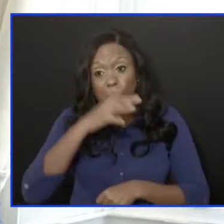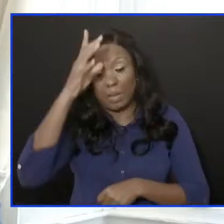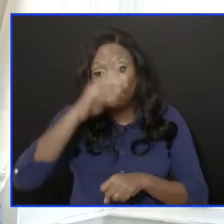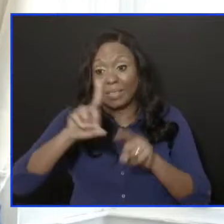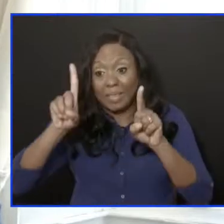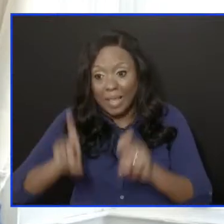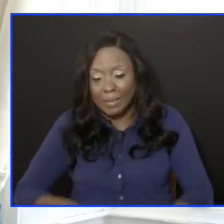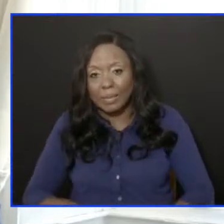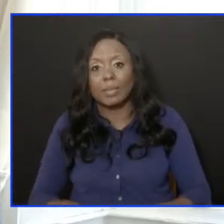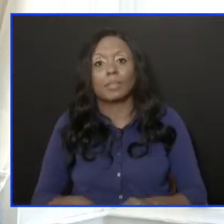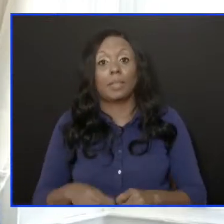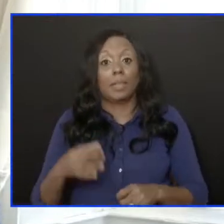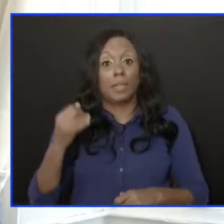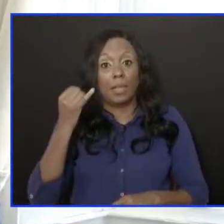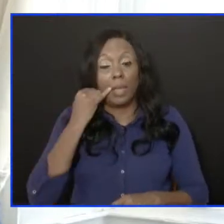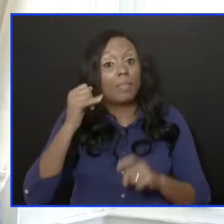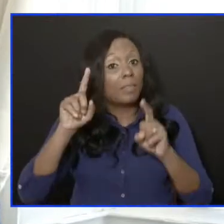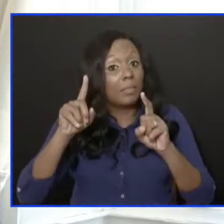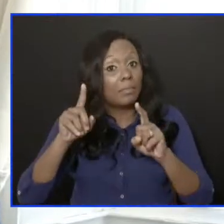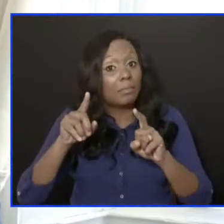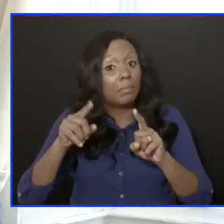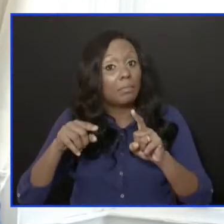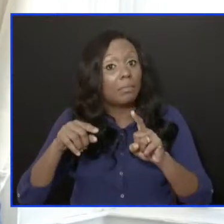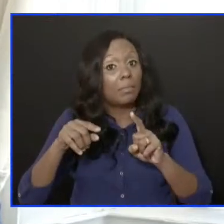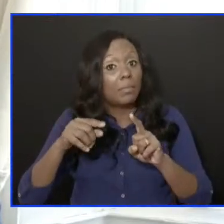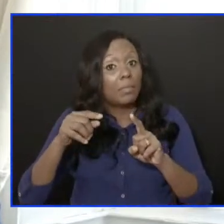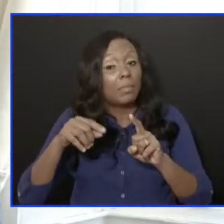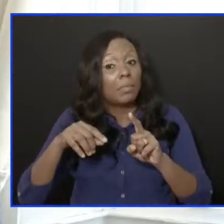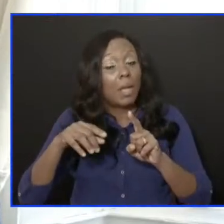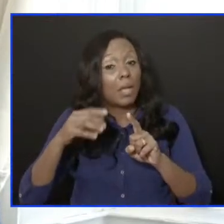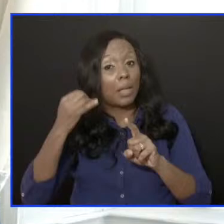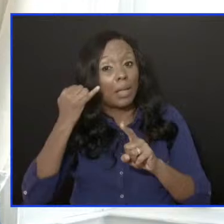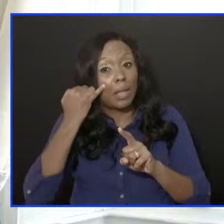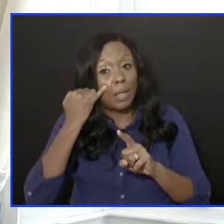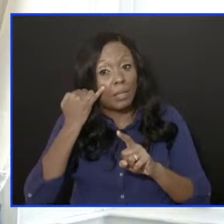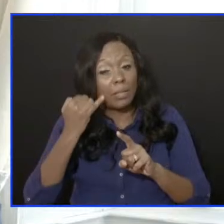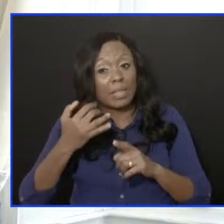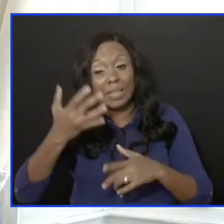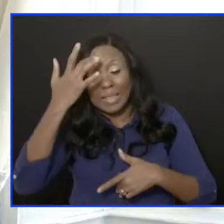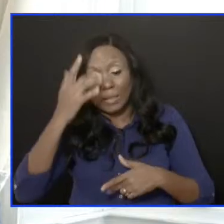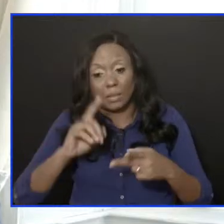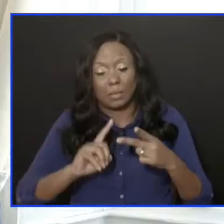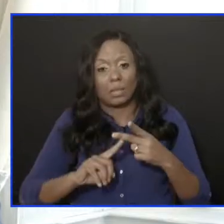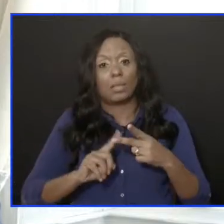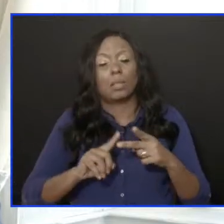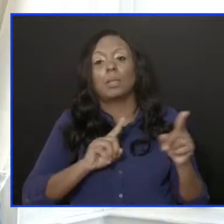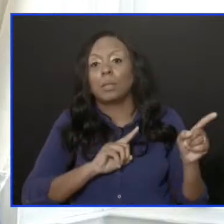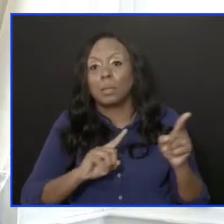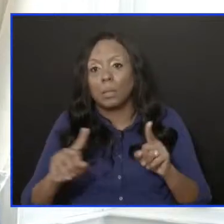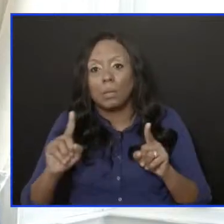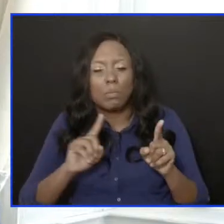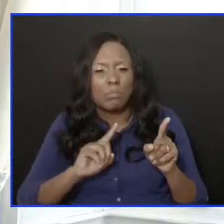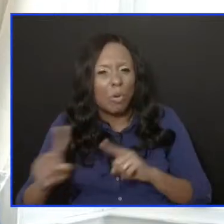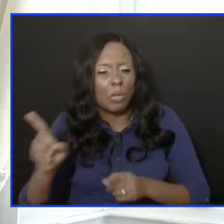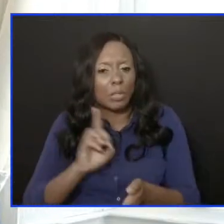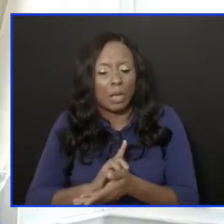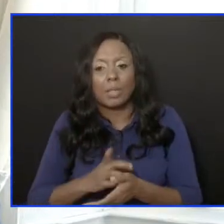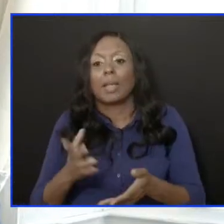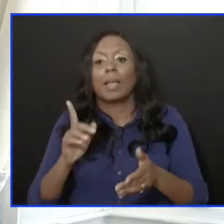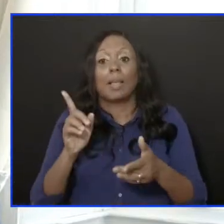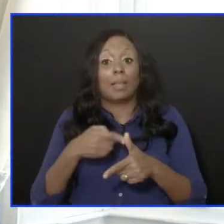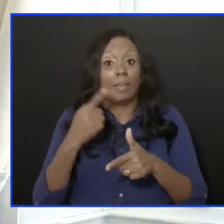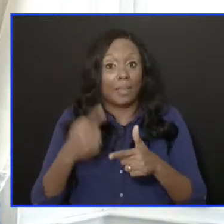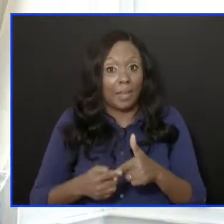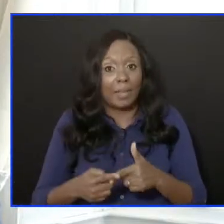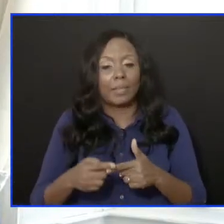smart. Play smart. Get them vaccinated if they're not vaccinated. That's my update for you today, and I'm going to land on